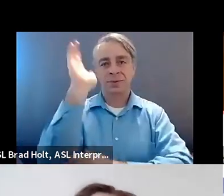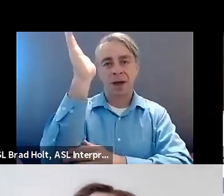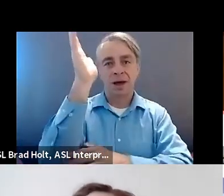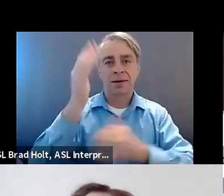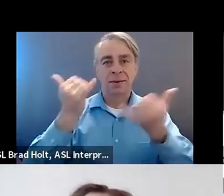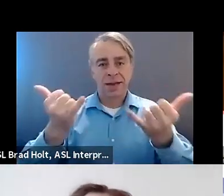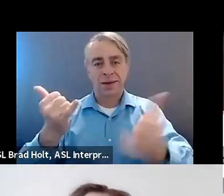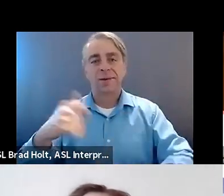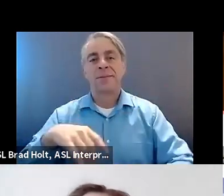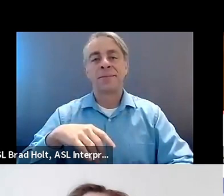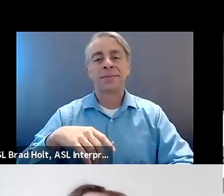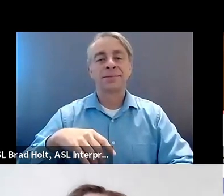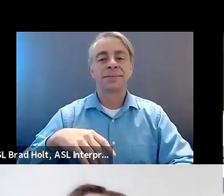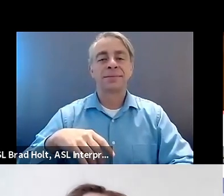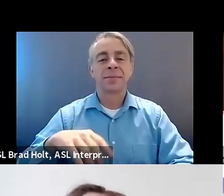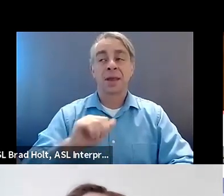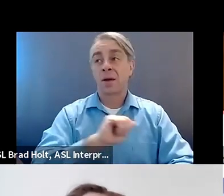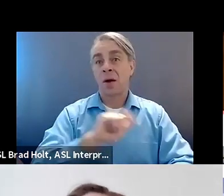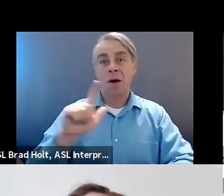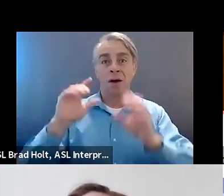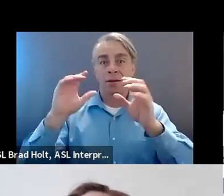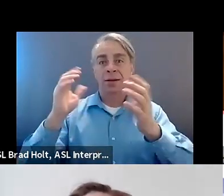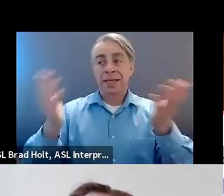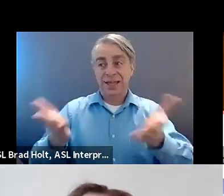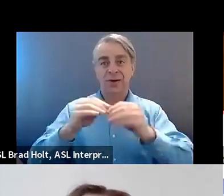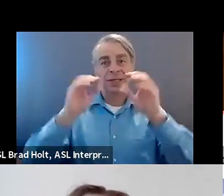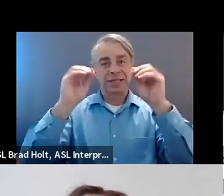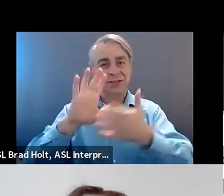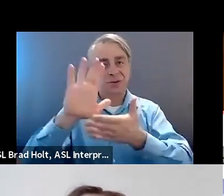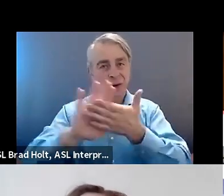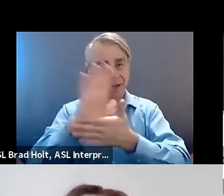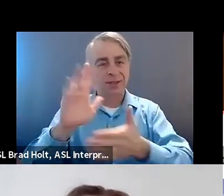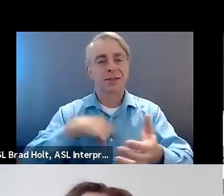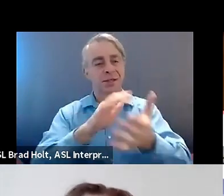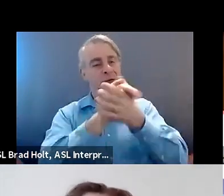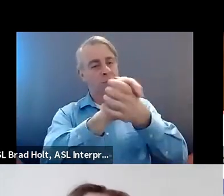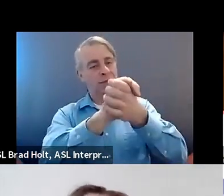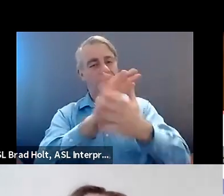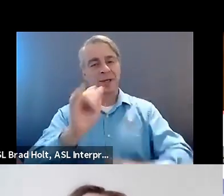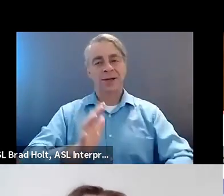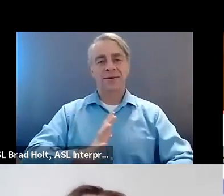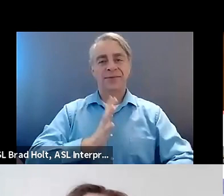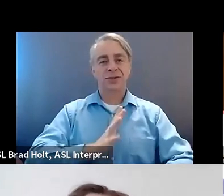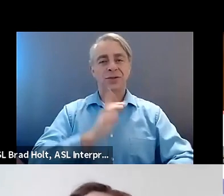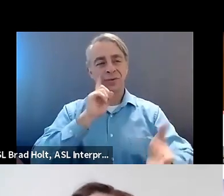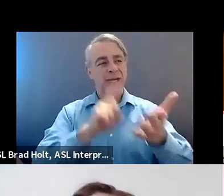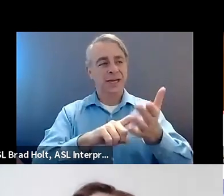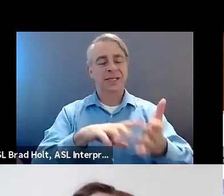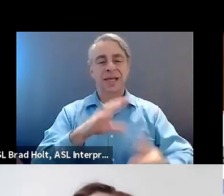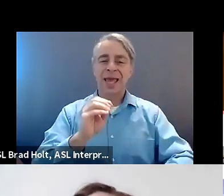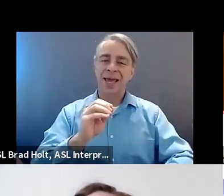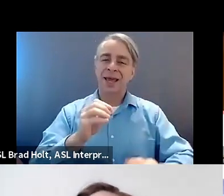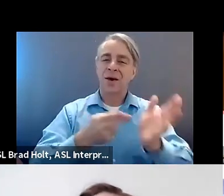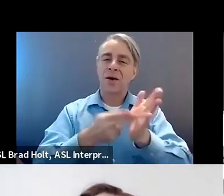friends and colleagues here at Teachers College in congratulating you on this official recognition and long overdue title of AERA